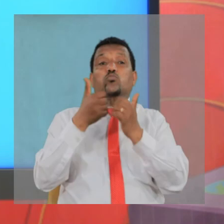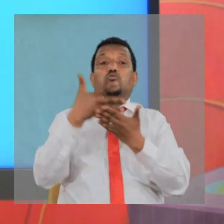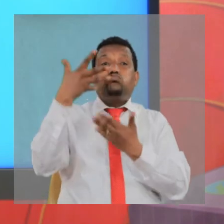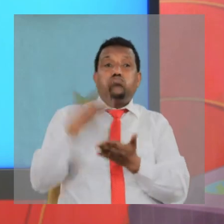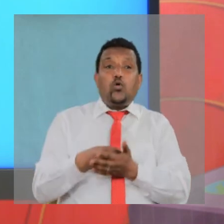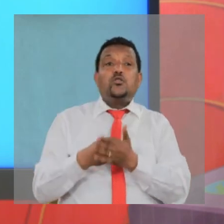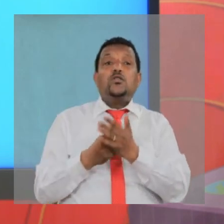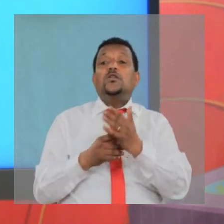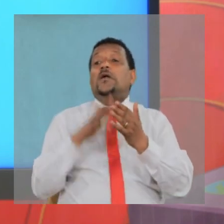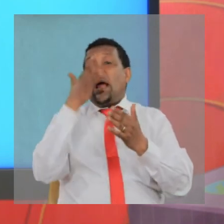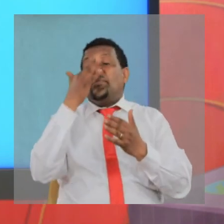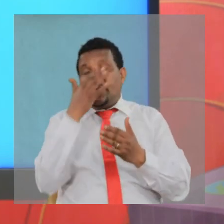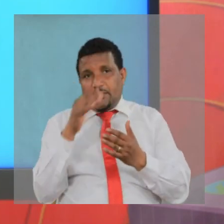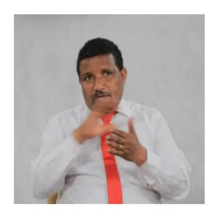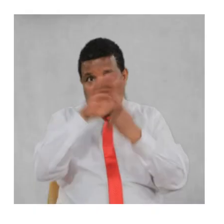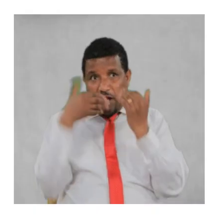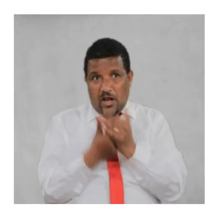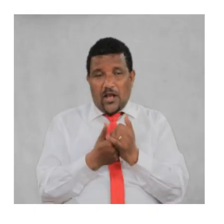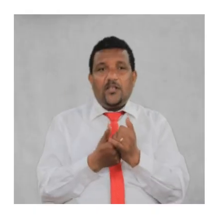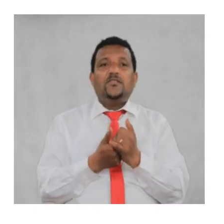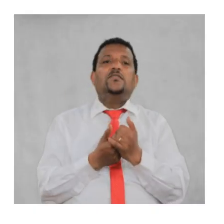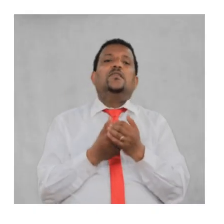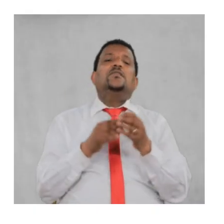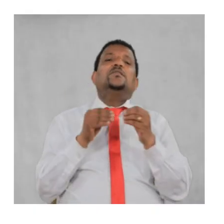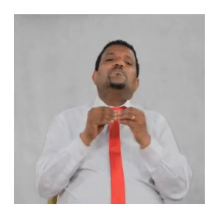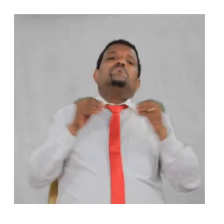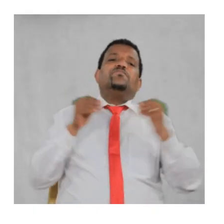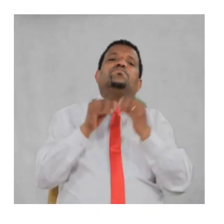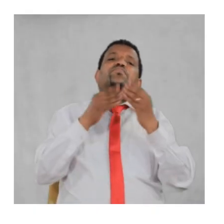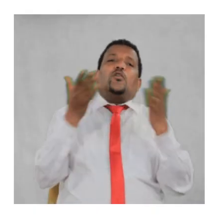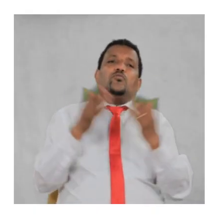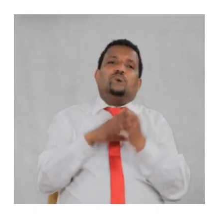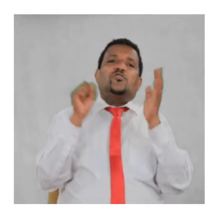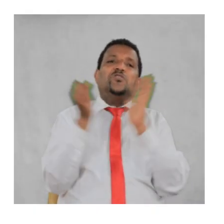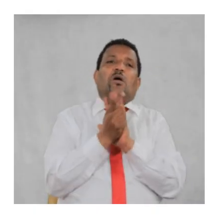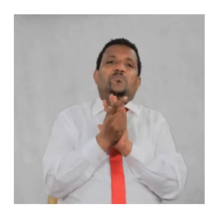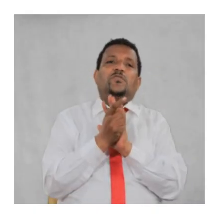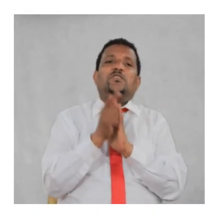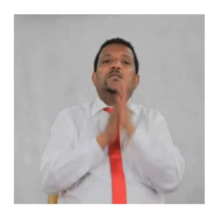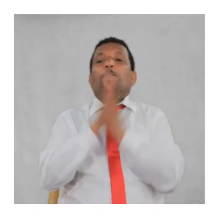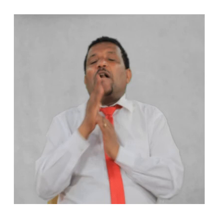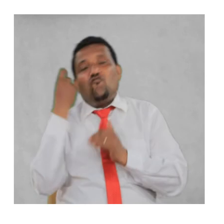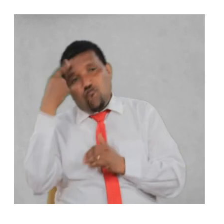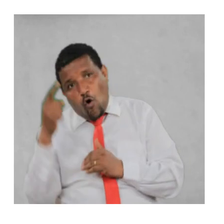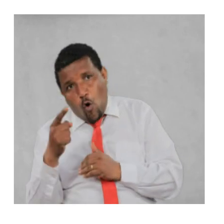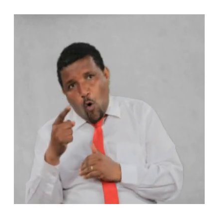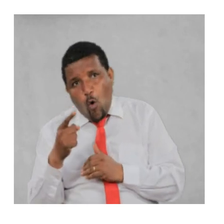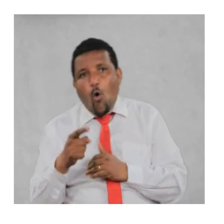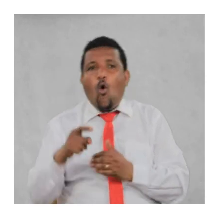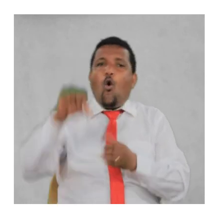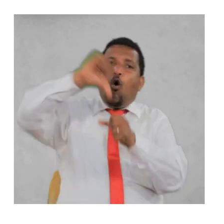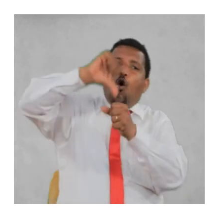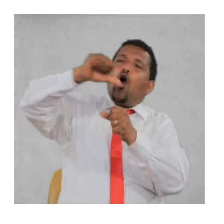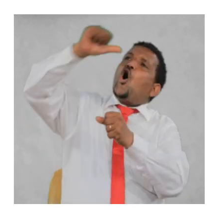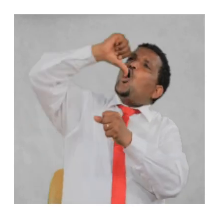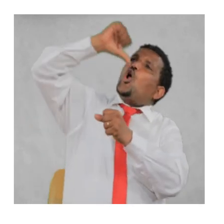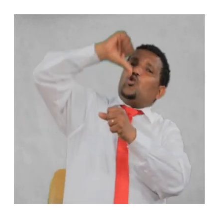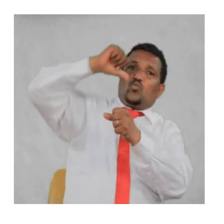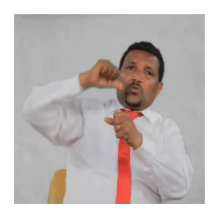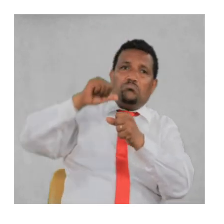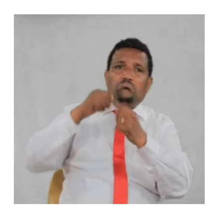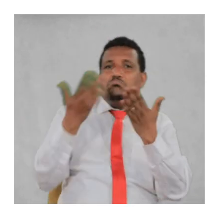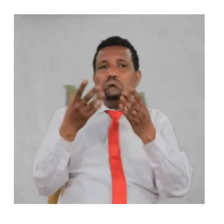habit have generally inelastic demand. For example, the demand for alcoholic beverage is